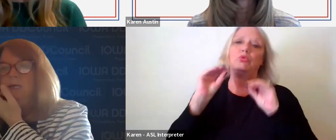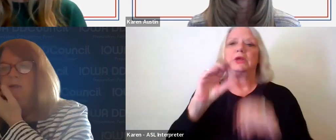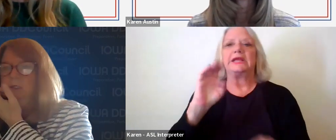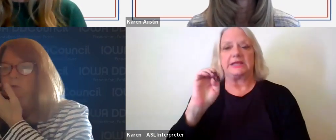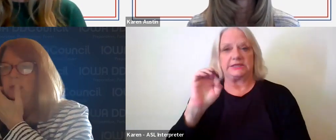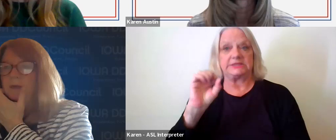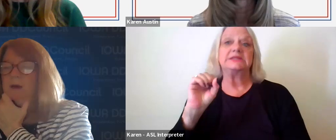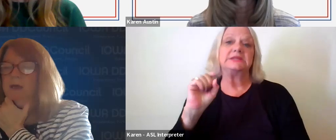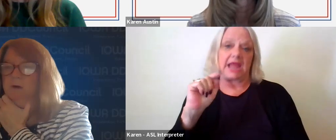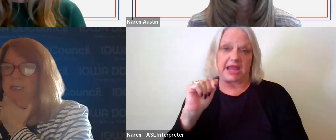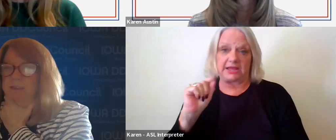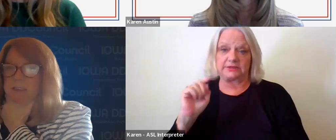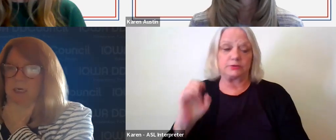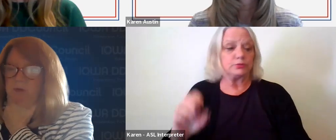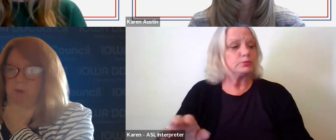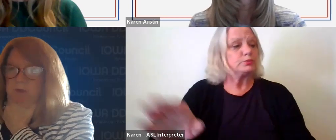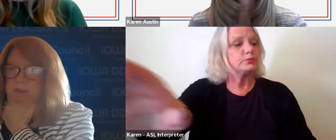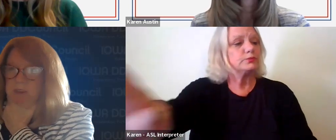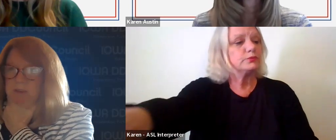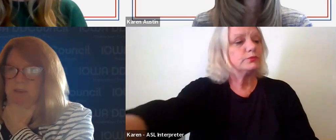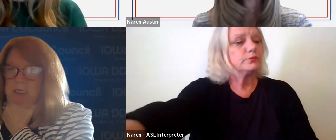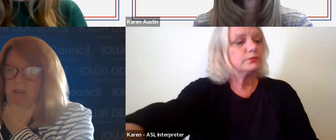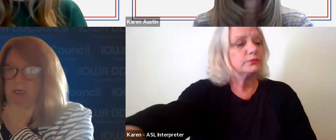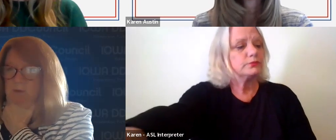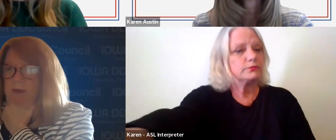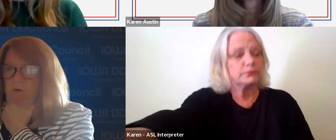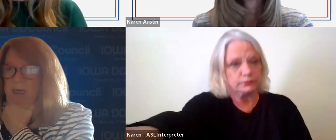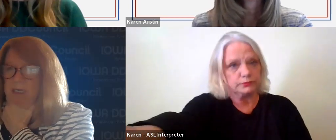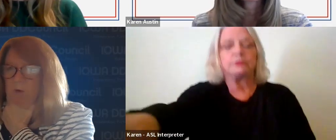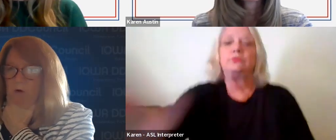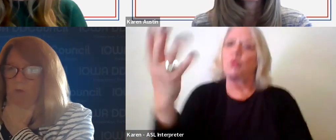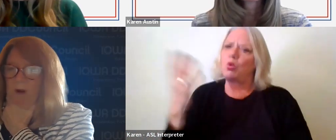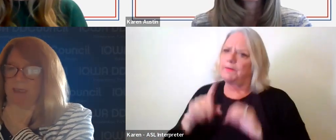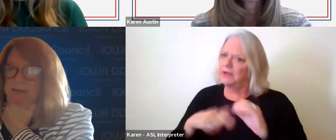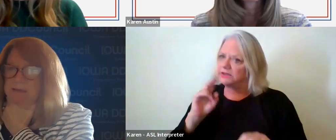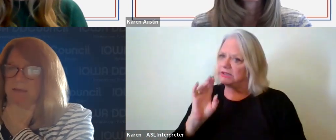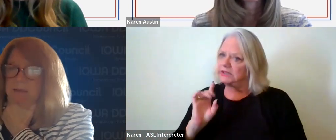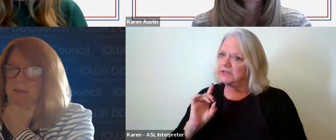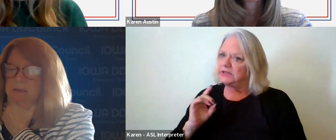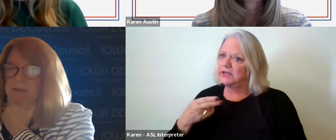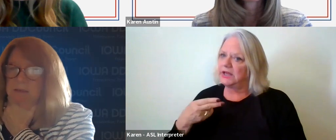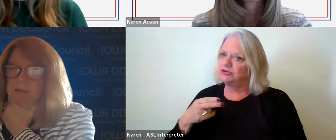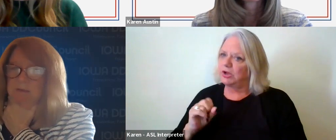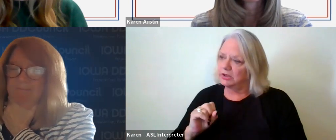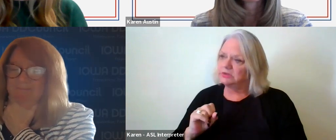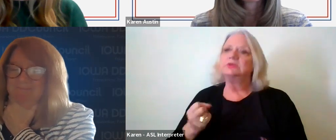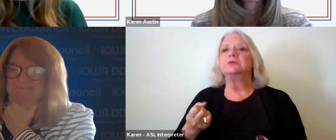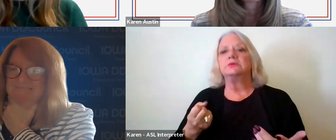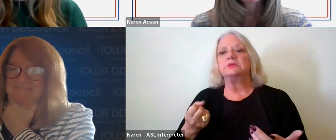Okay, another question is, what about other entity contributions such as DHS, waiver money, or grants?